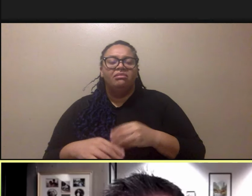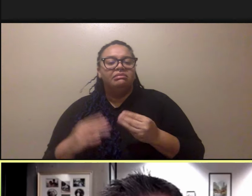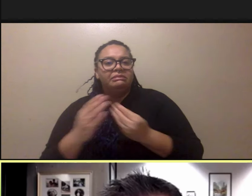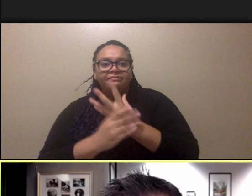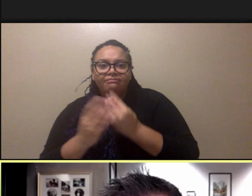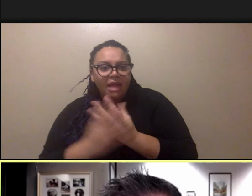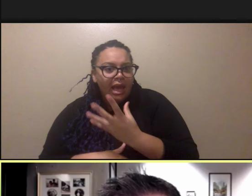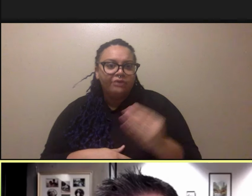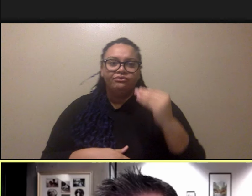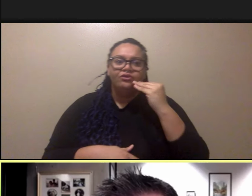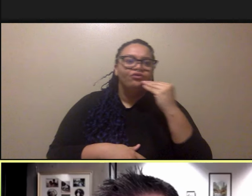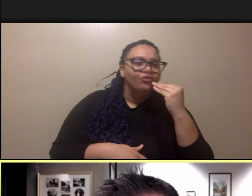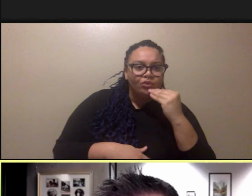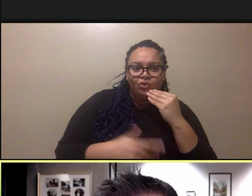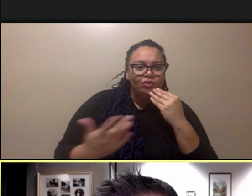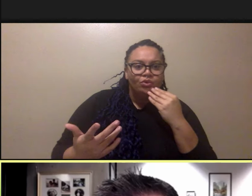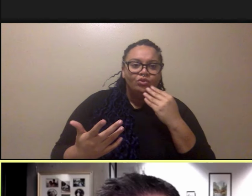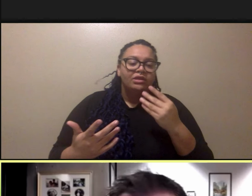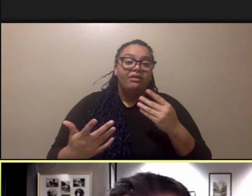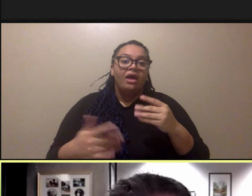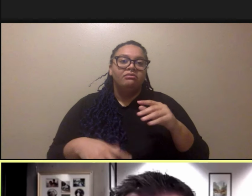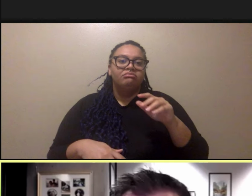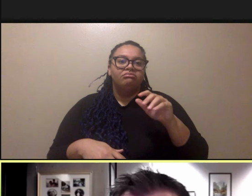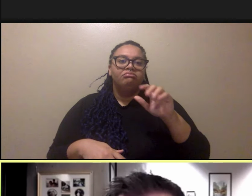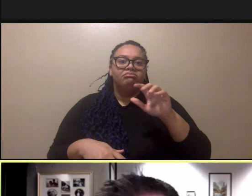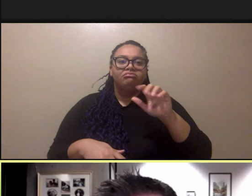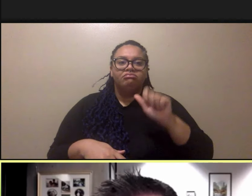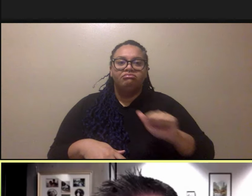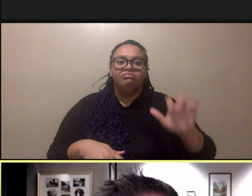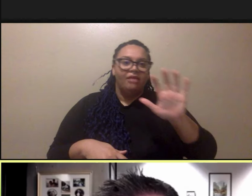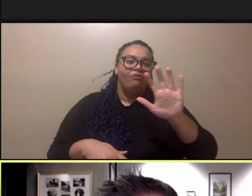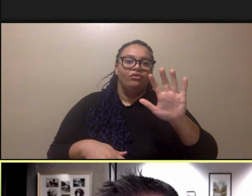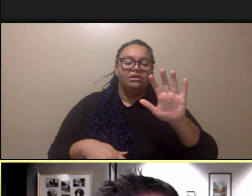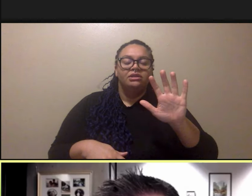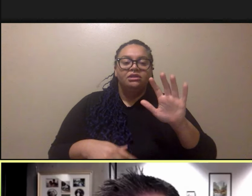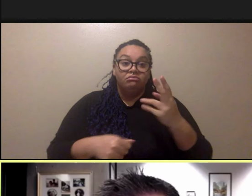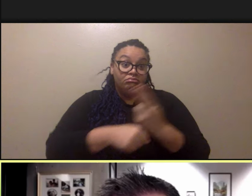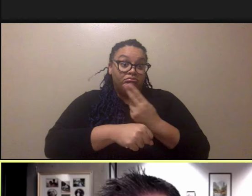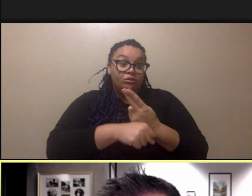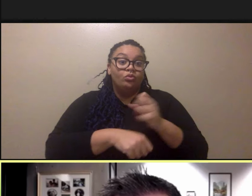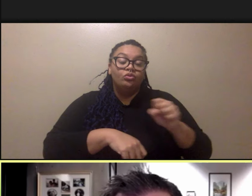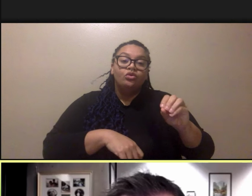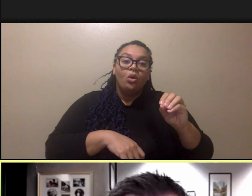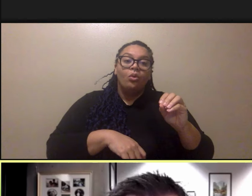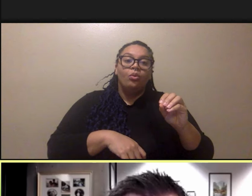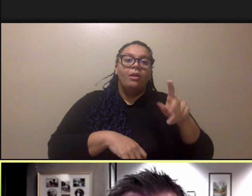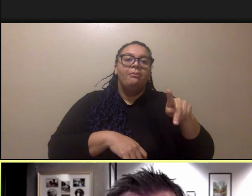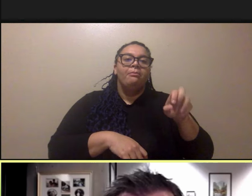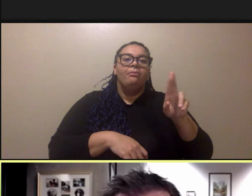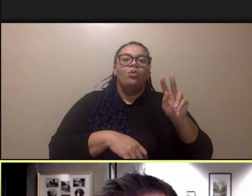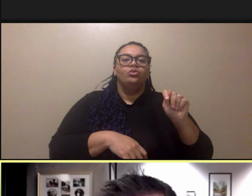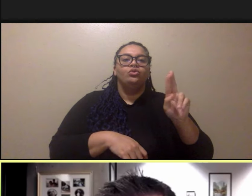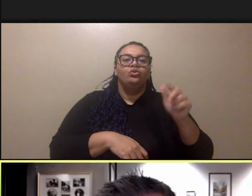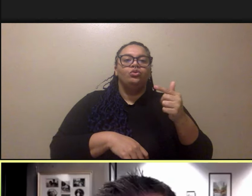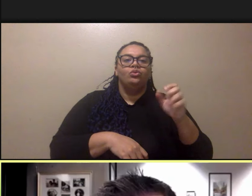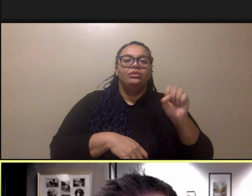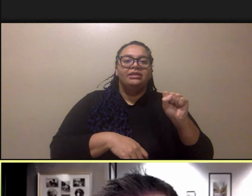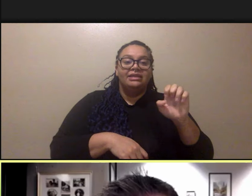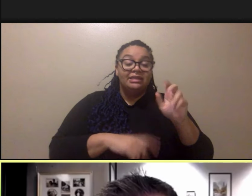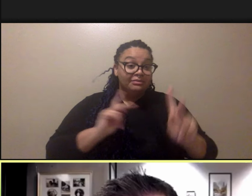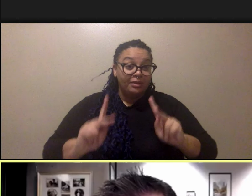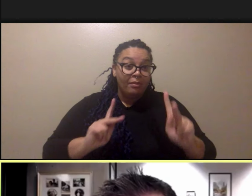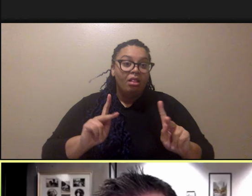and so forth that the Africans traded in that the Portuguese wanted. So the Portuguese discovered very quickly they could not colonize